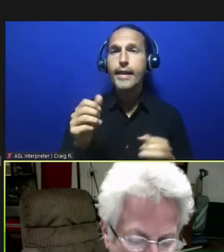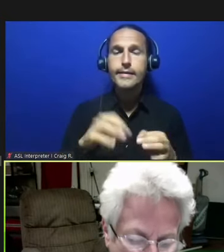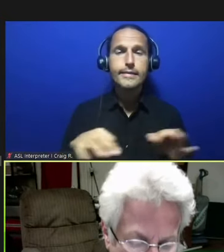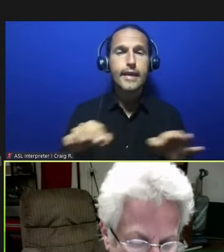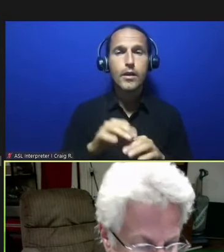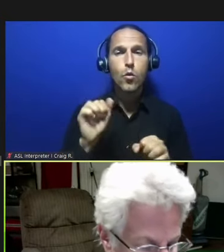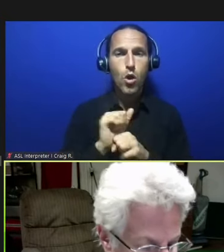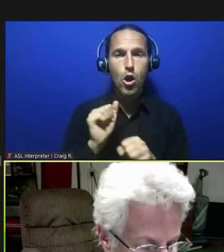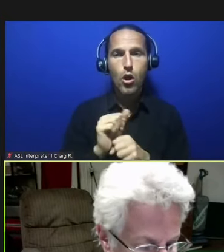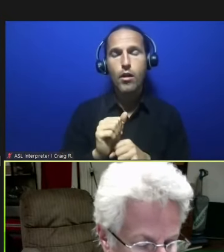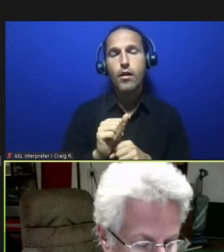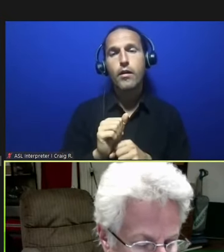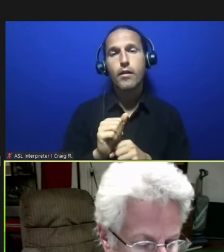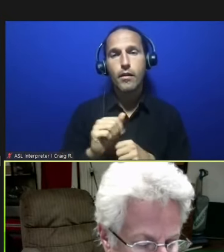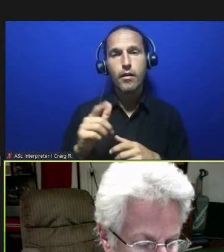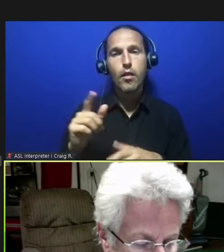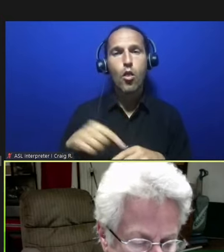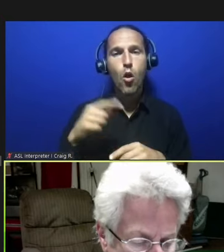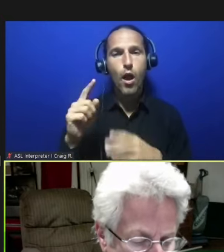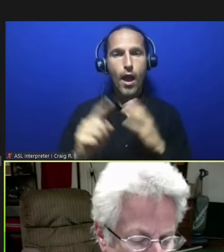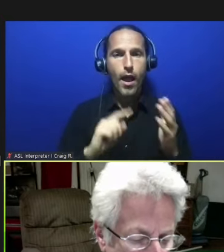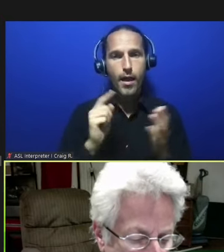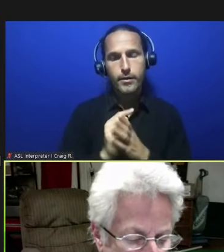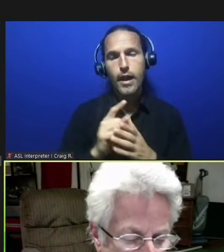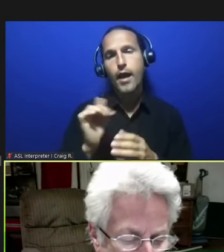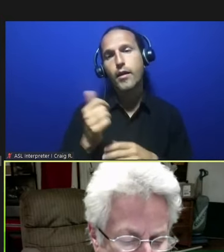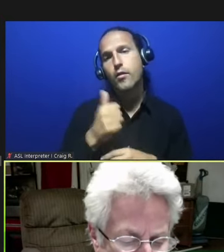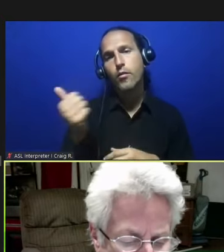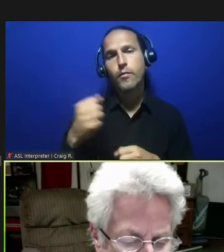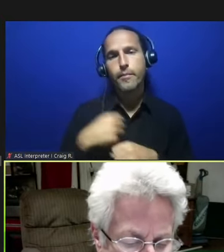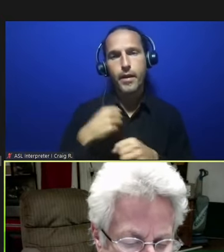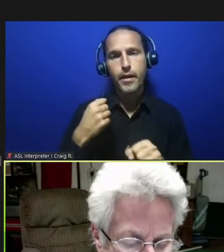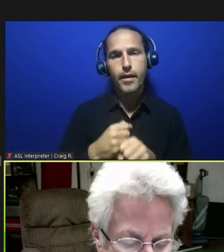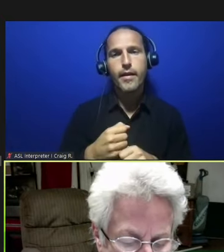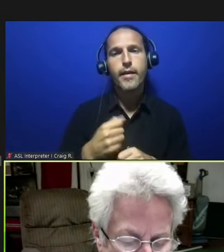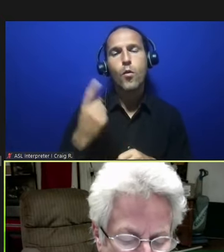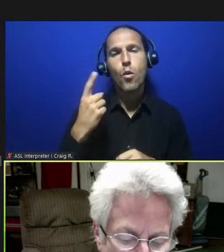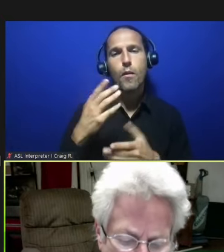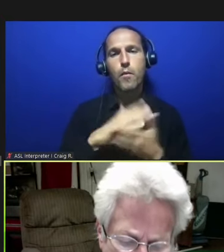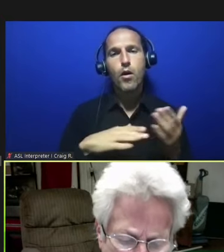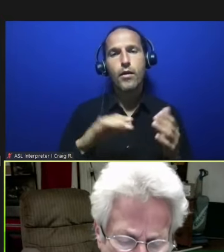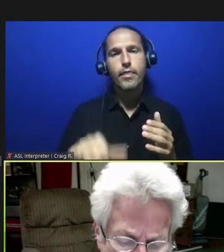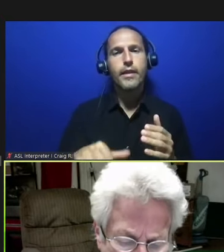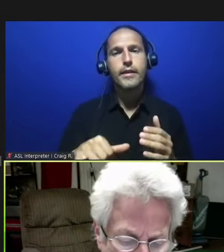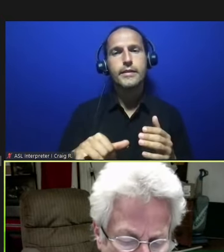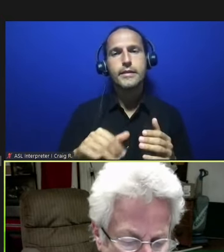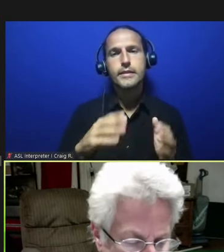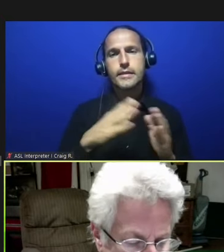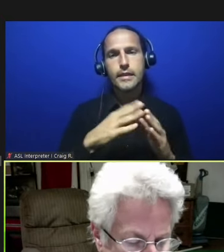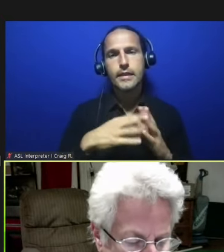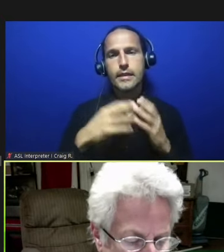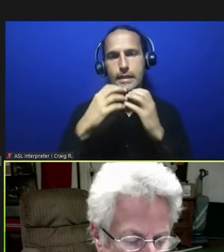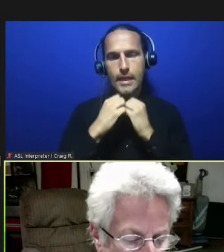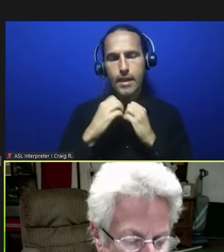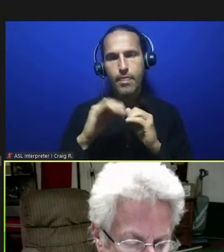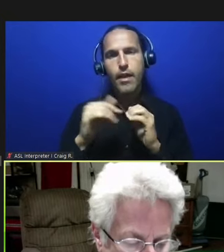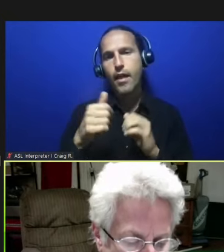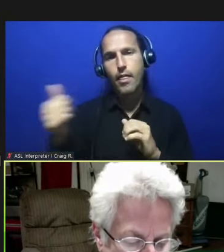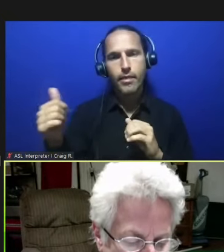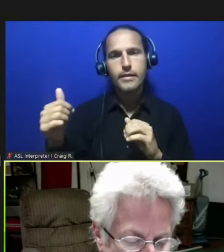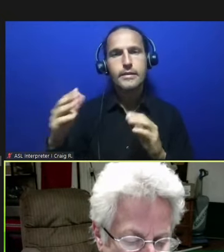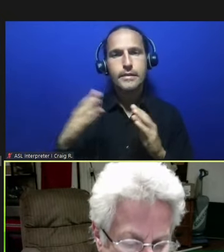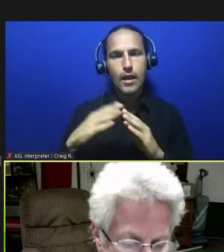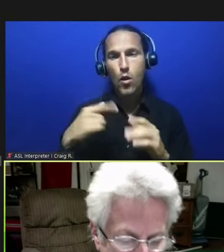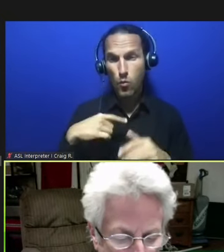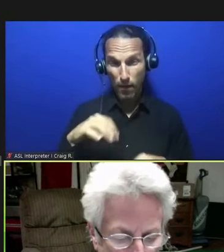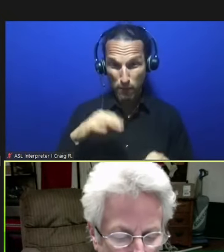work odd hours. Two, to create the idea that one part of the city is more precious than other parts of the city, and that we have